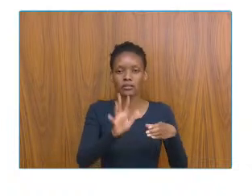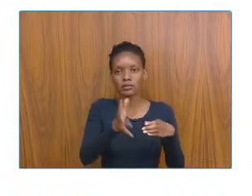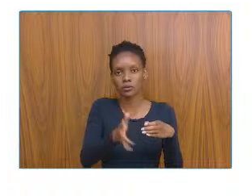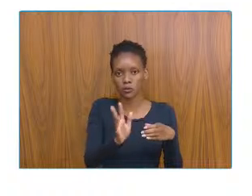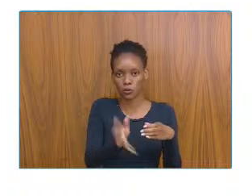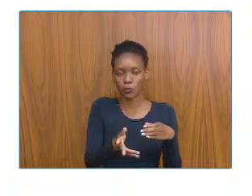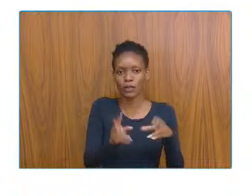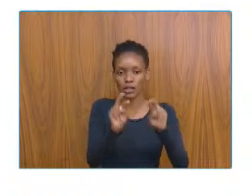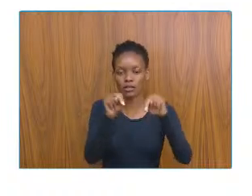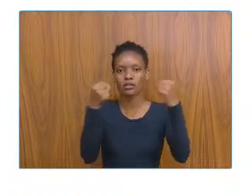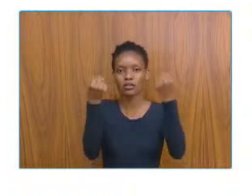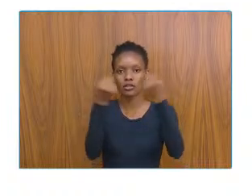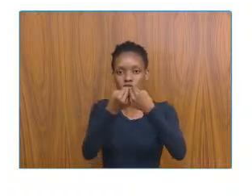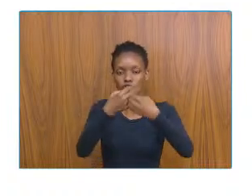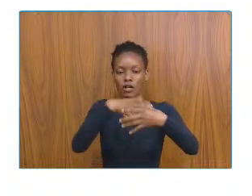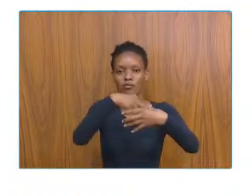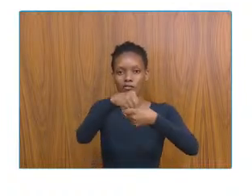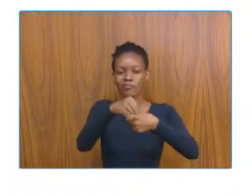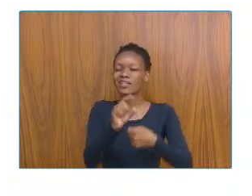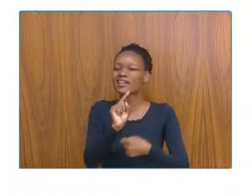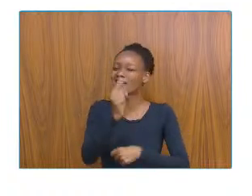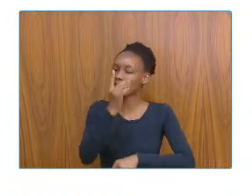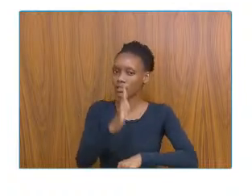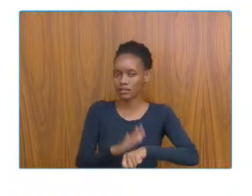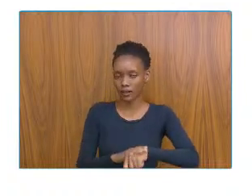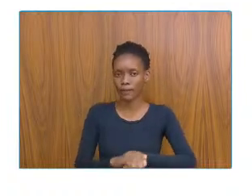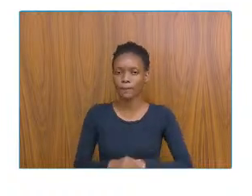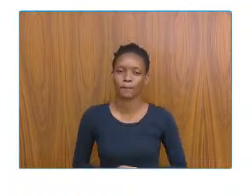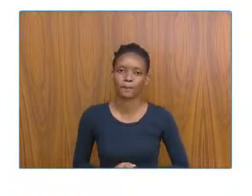the national elections for the first time.